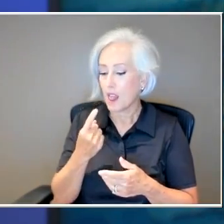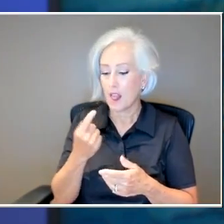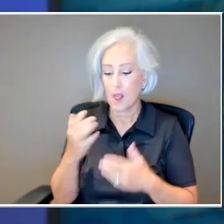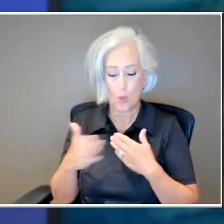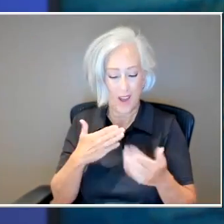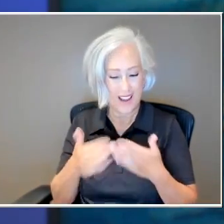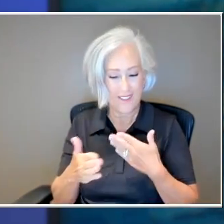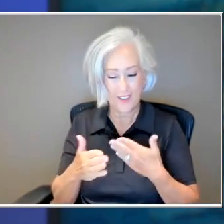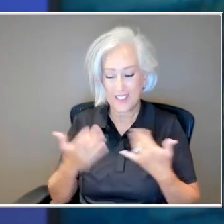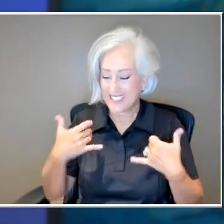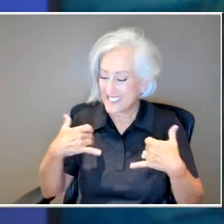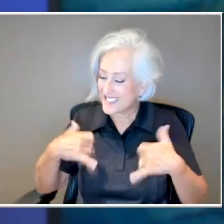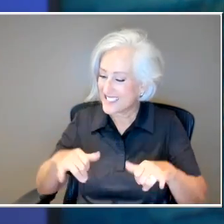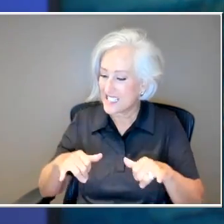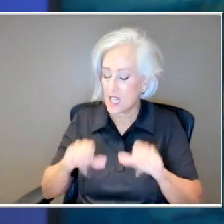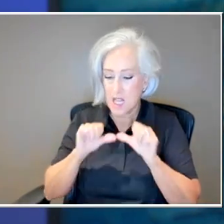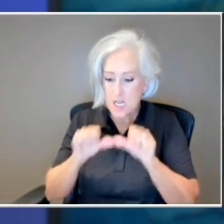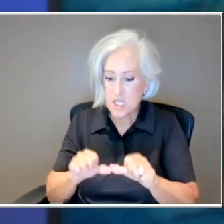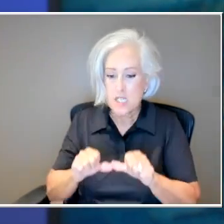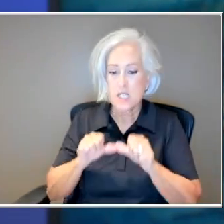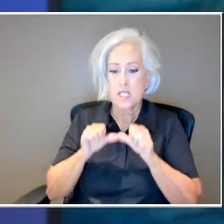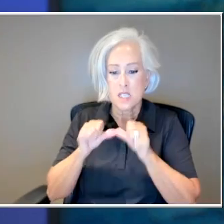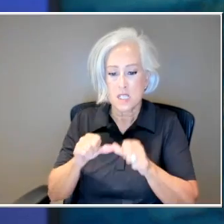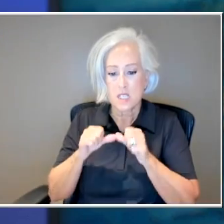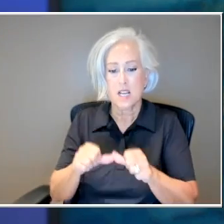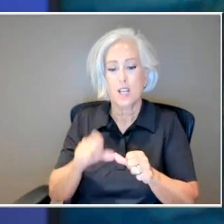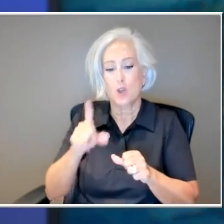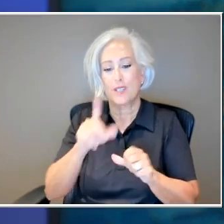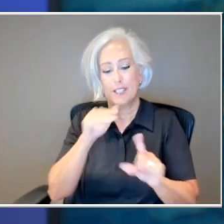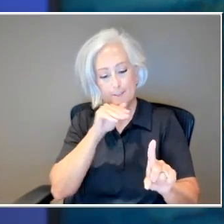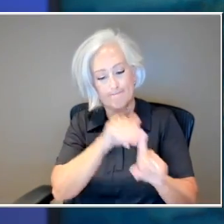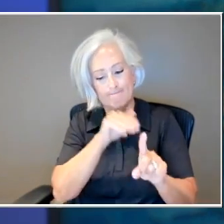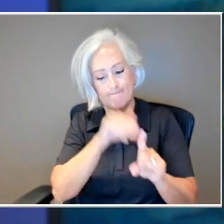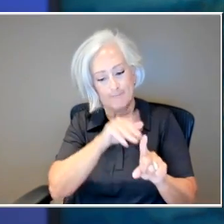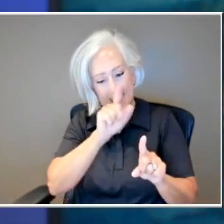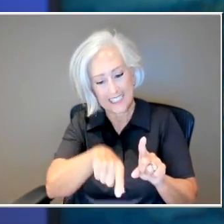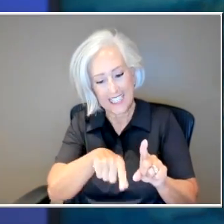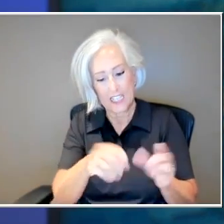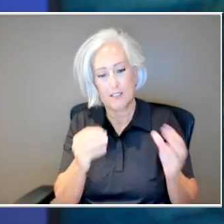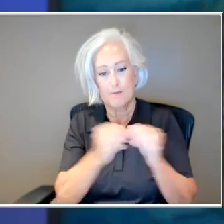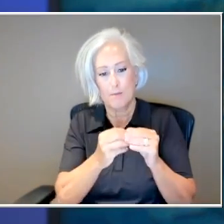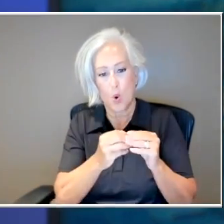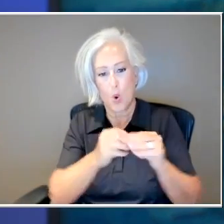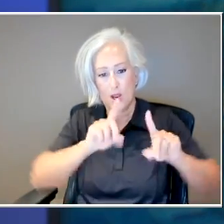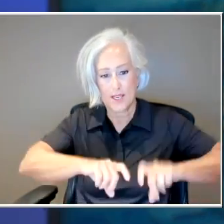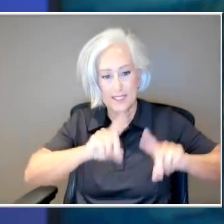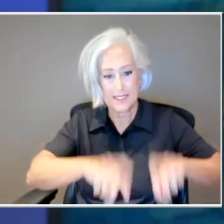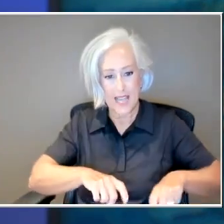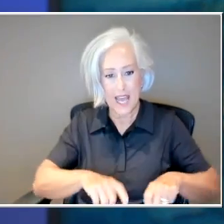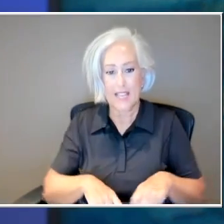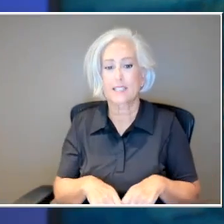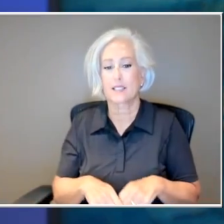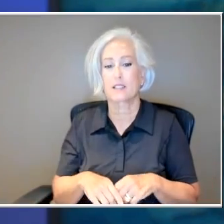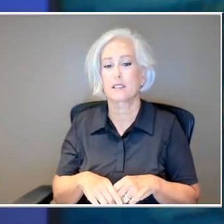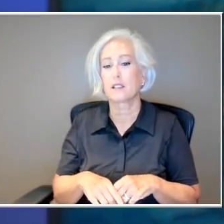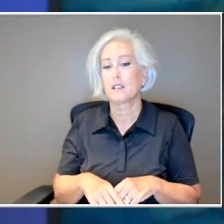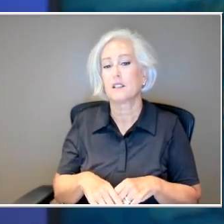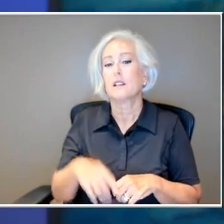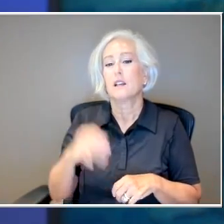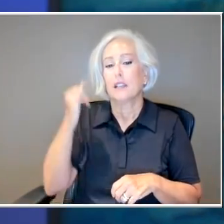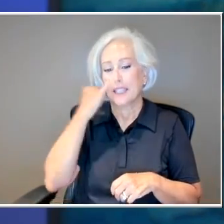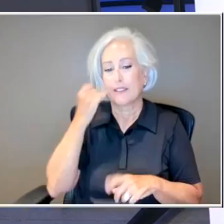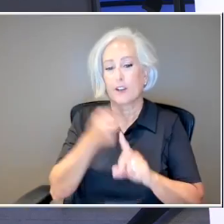GYN, further expanded imaging to see what's going on if you're being managed by a primary care provider.